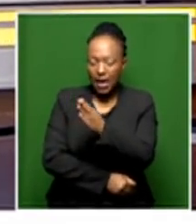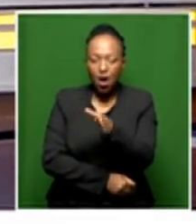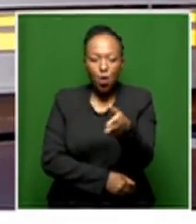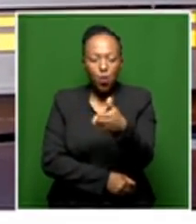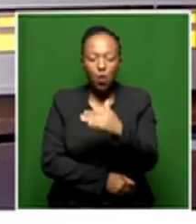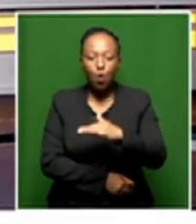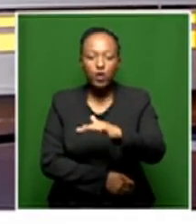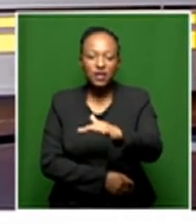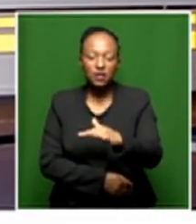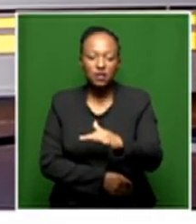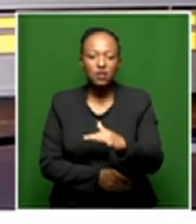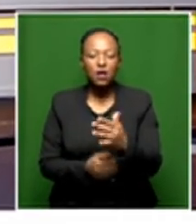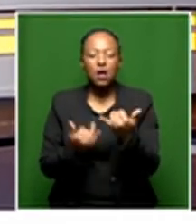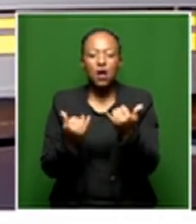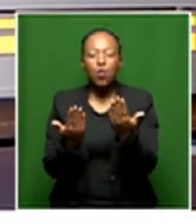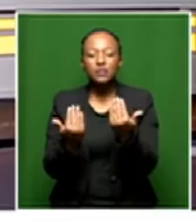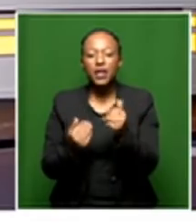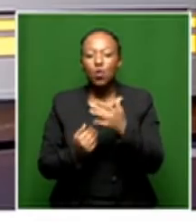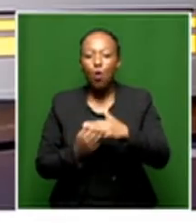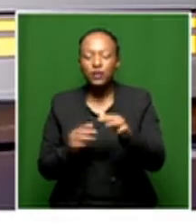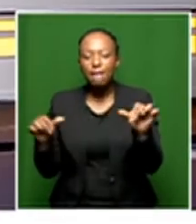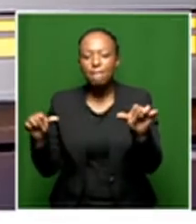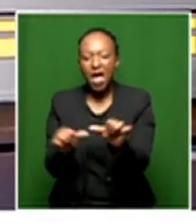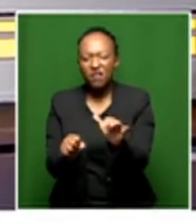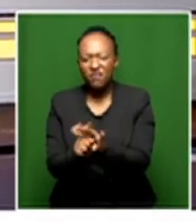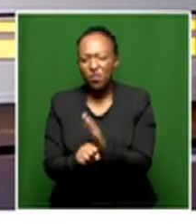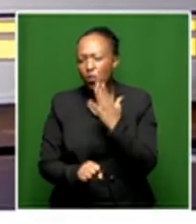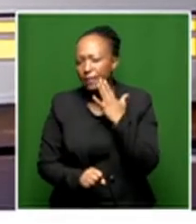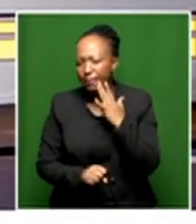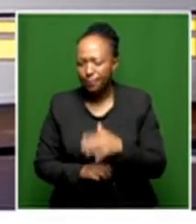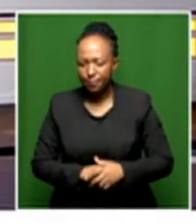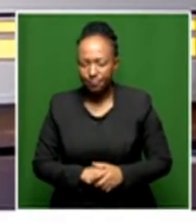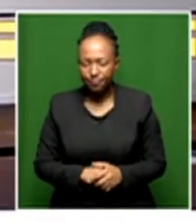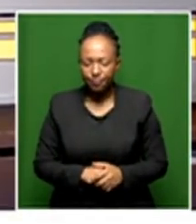of water. When can people expect water to be restored?